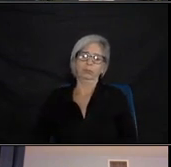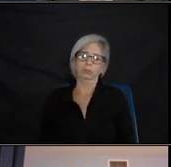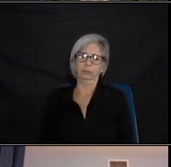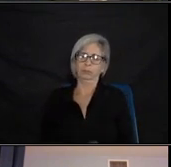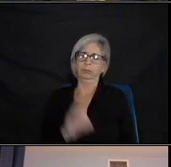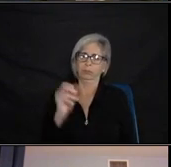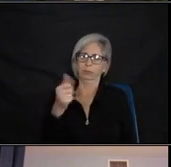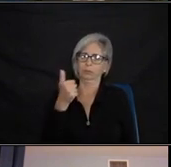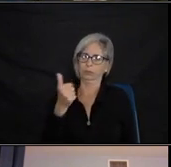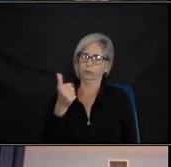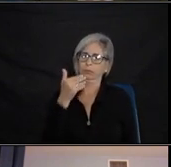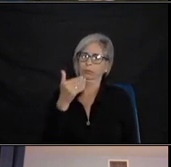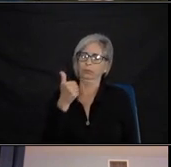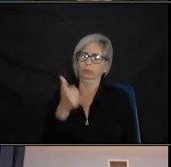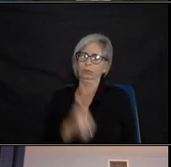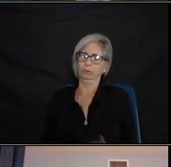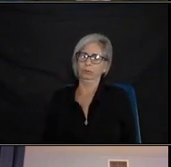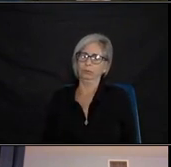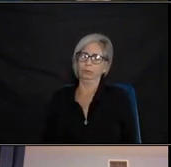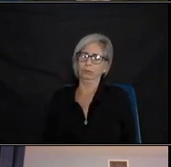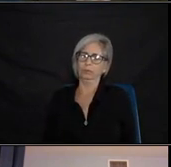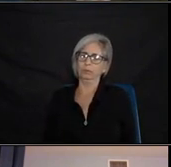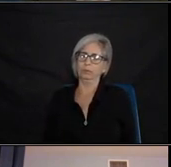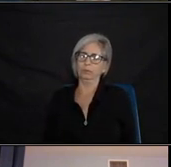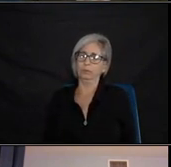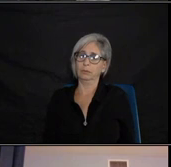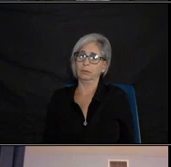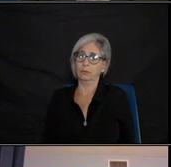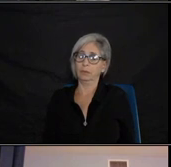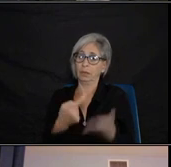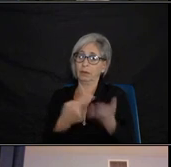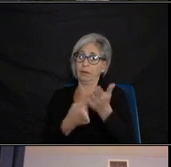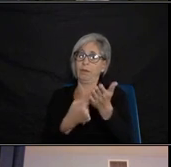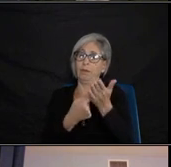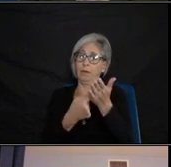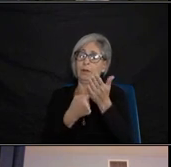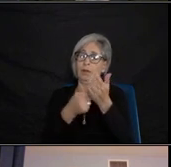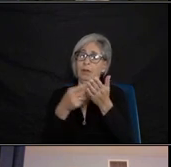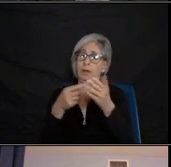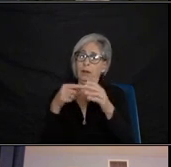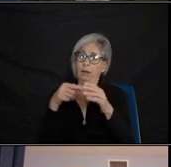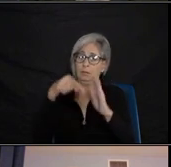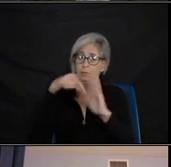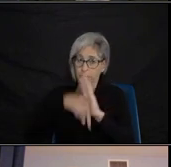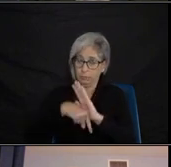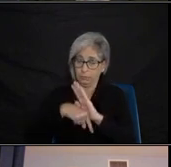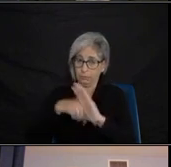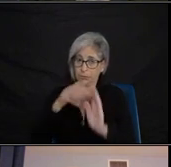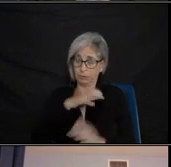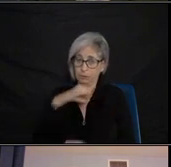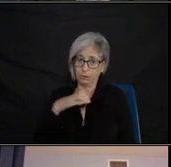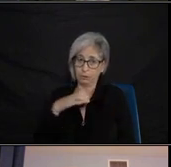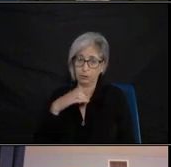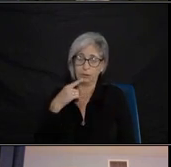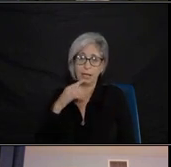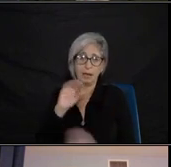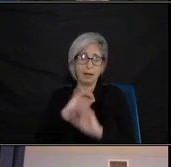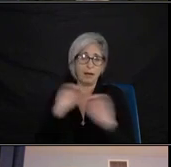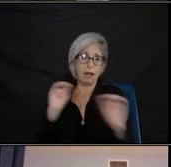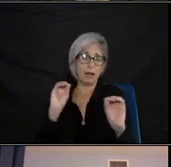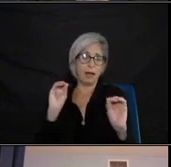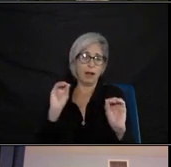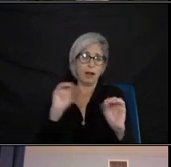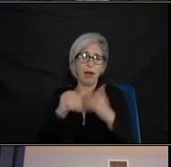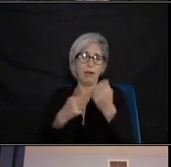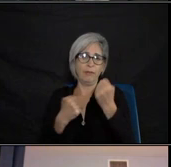Good. All right. So any further discussion from the commission? Seeing none, all those in favor state so by